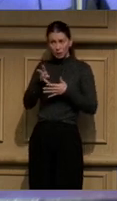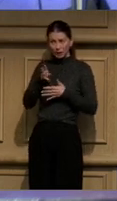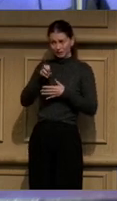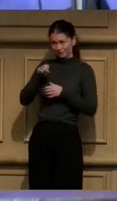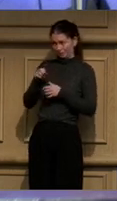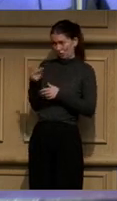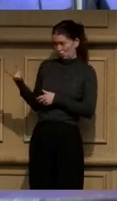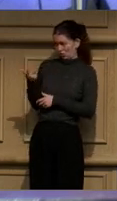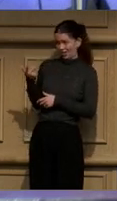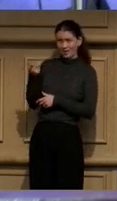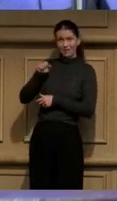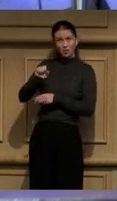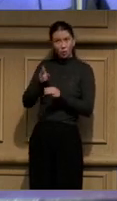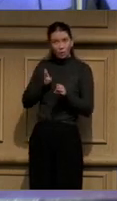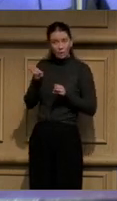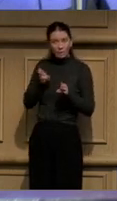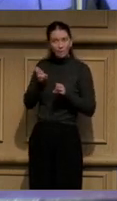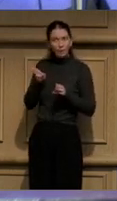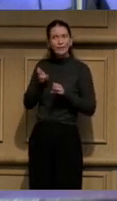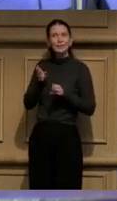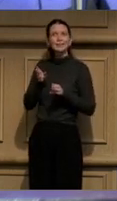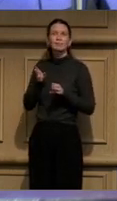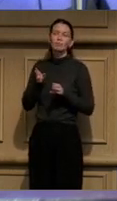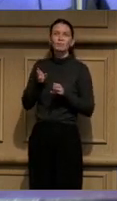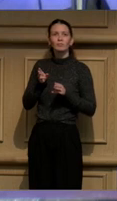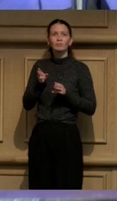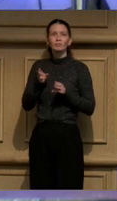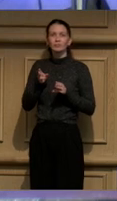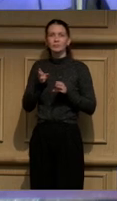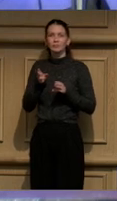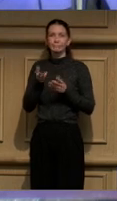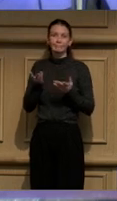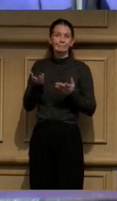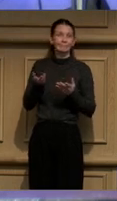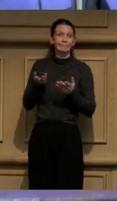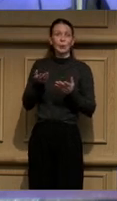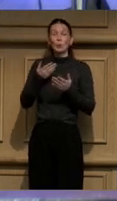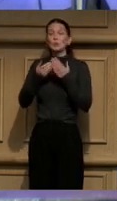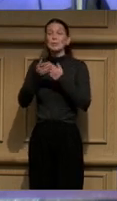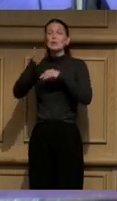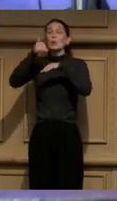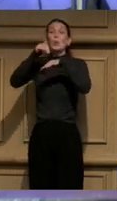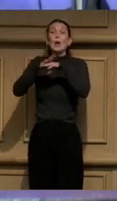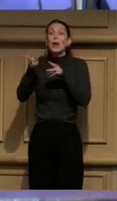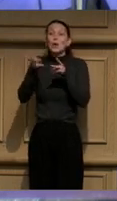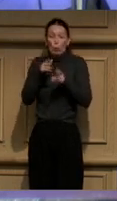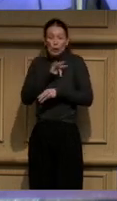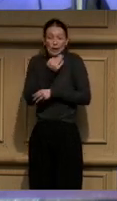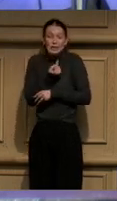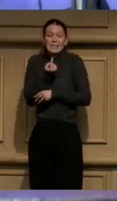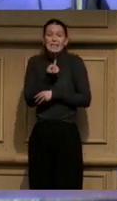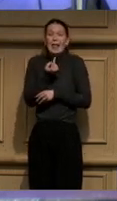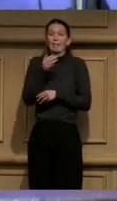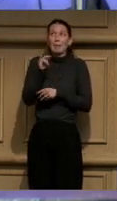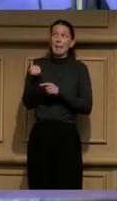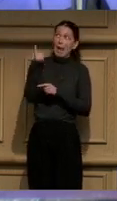are such that they are the kind of, whether it's the attic or the studio or the...